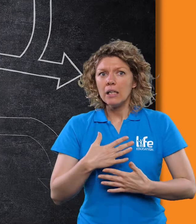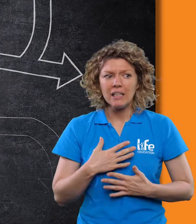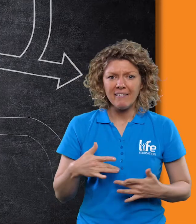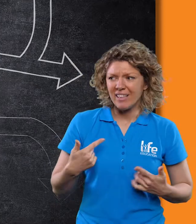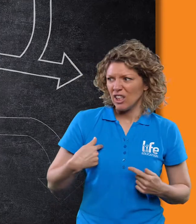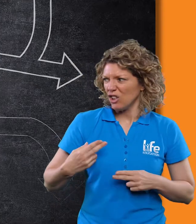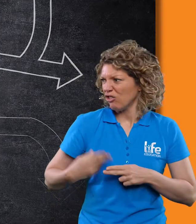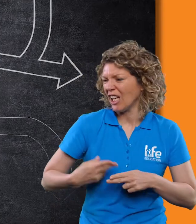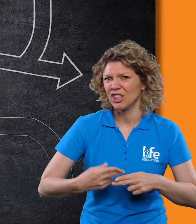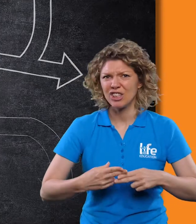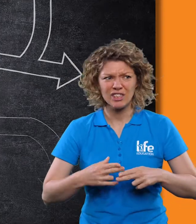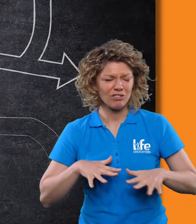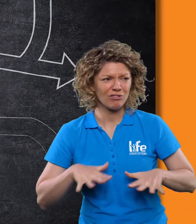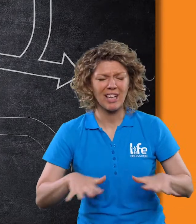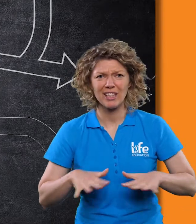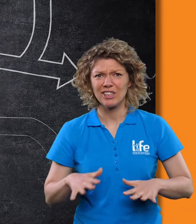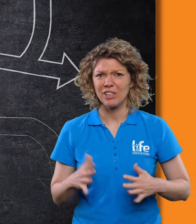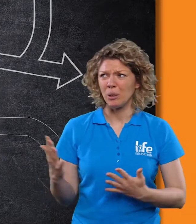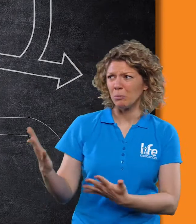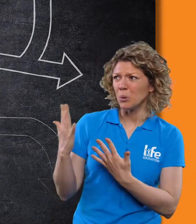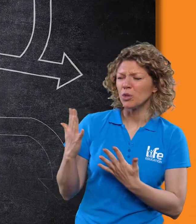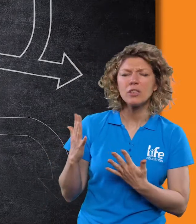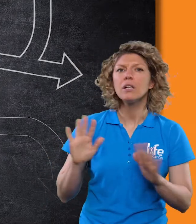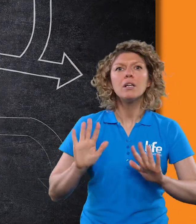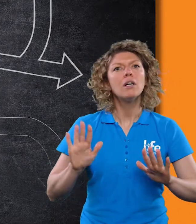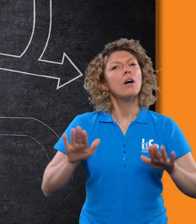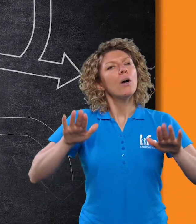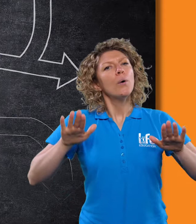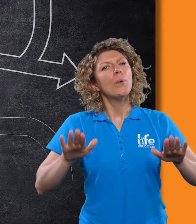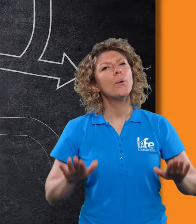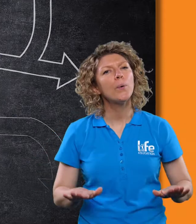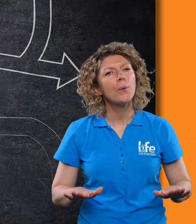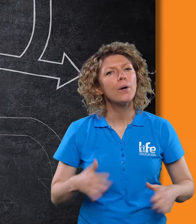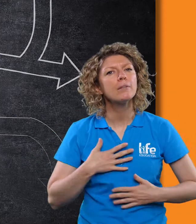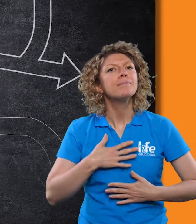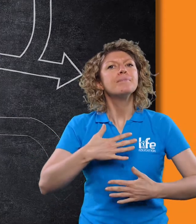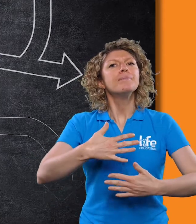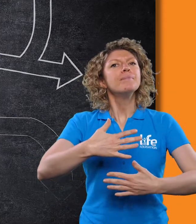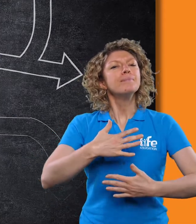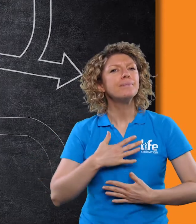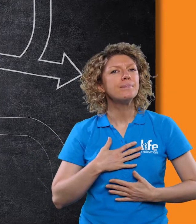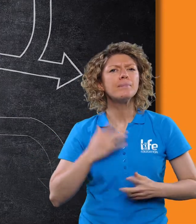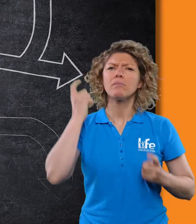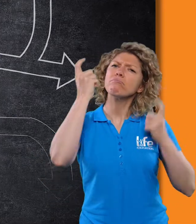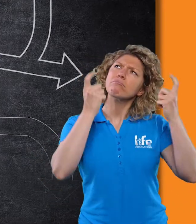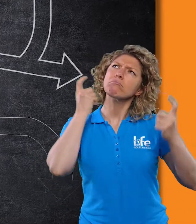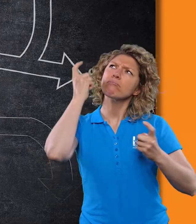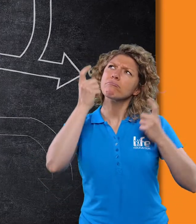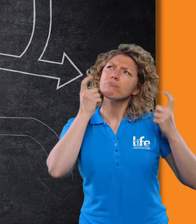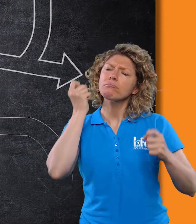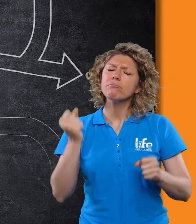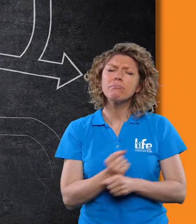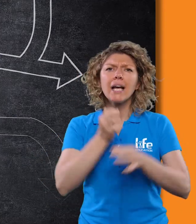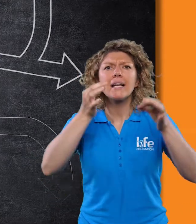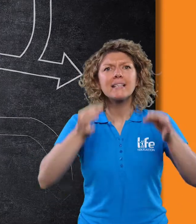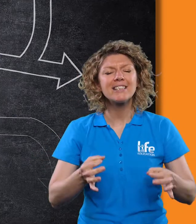rushed and hassled. Taking the time to slow everything down, take some deep breaths and think about the solutions to a problem can help